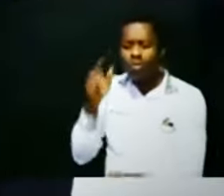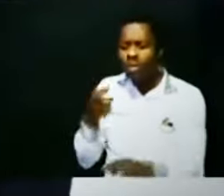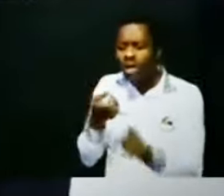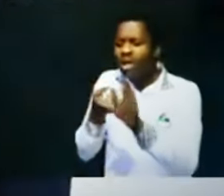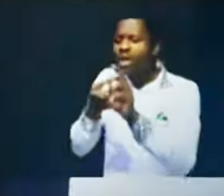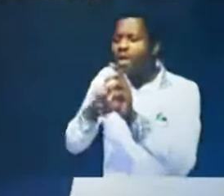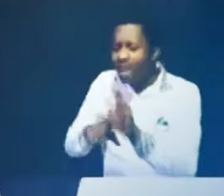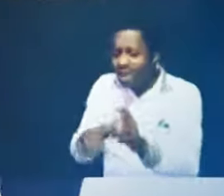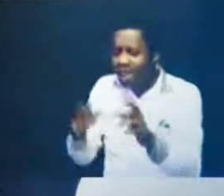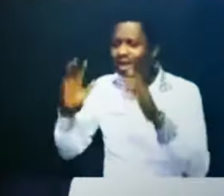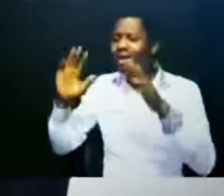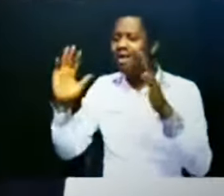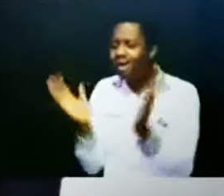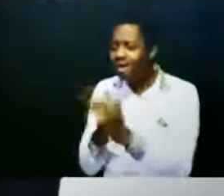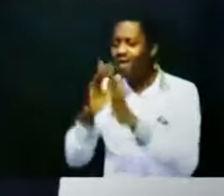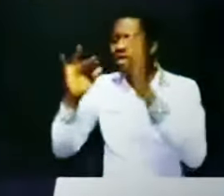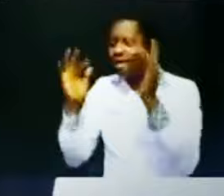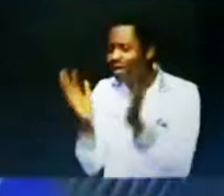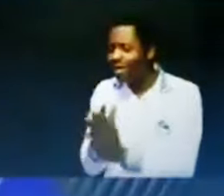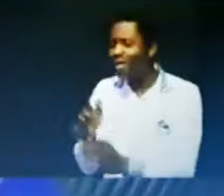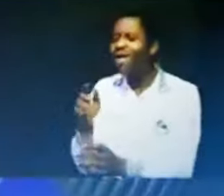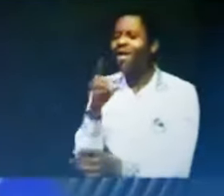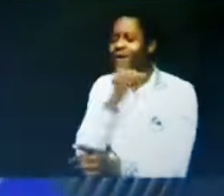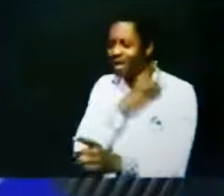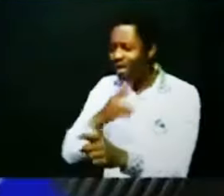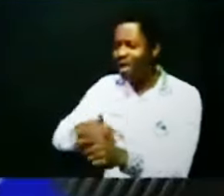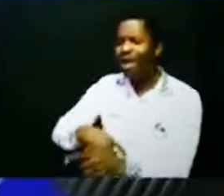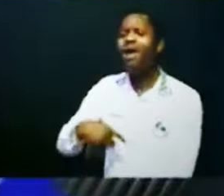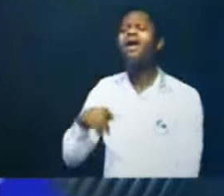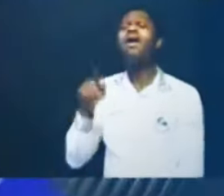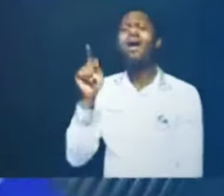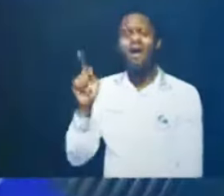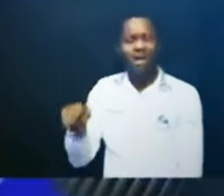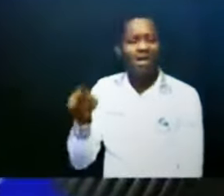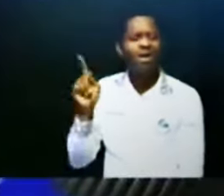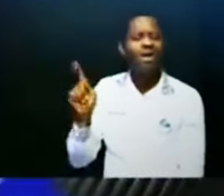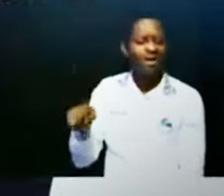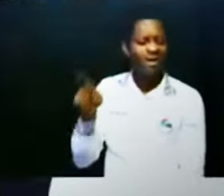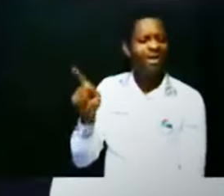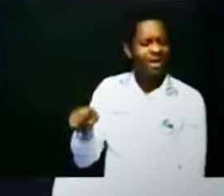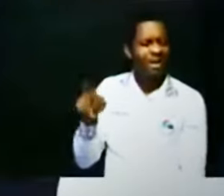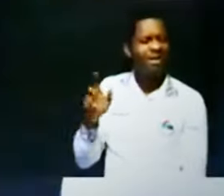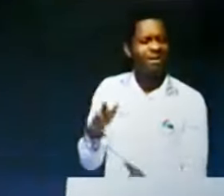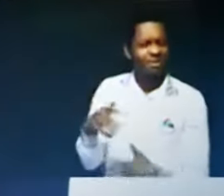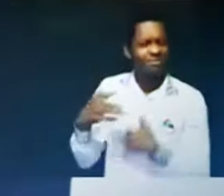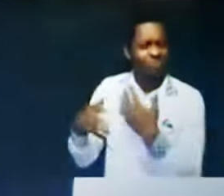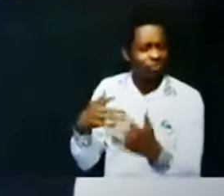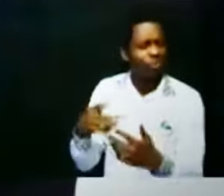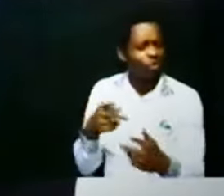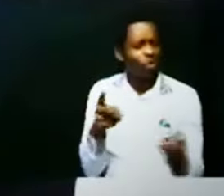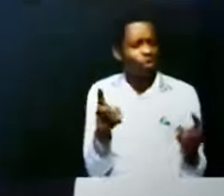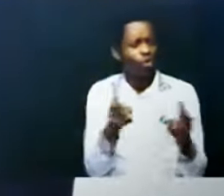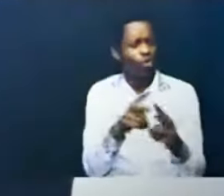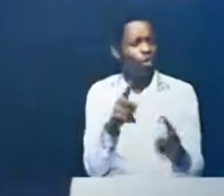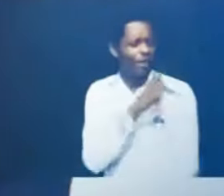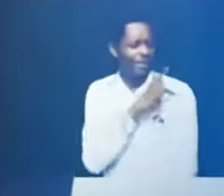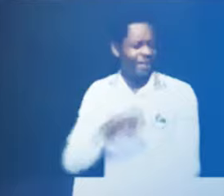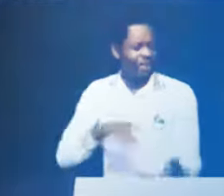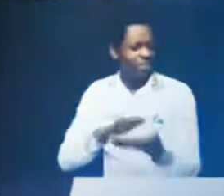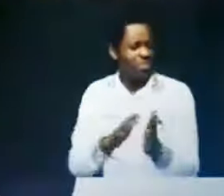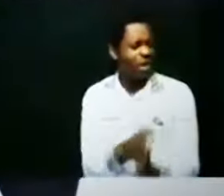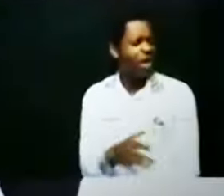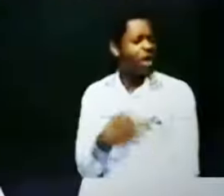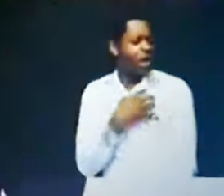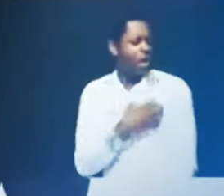man shall say what they are you jum eban. Adrio, I see. So we are there. So you kept a jealous eye. It is hard, Breno